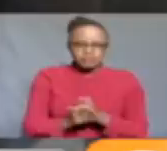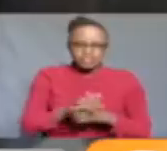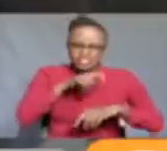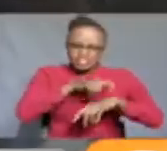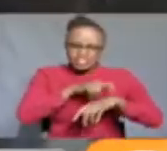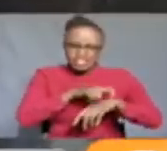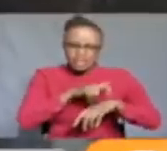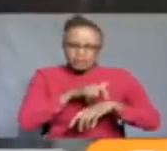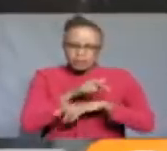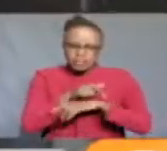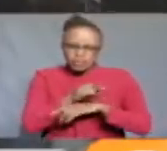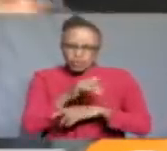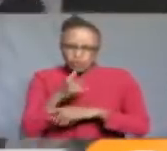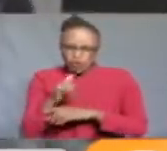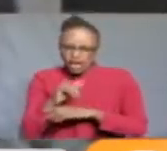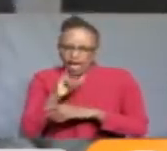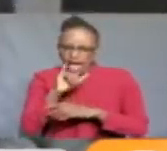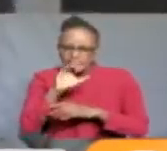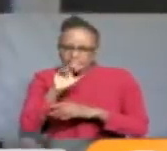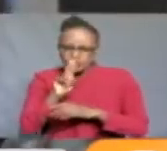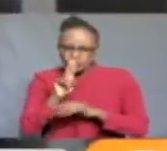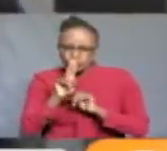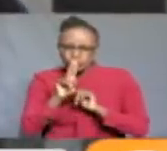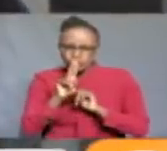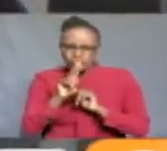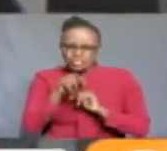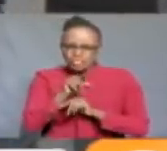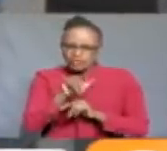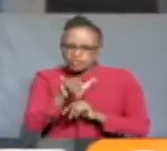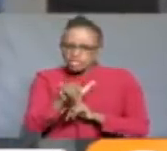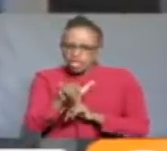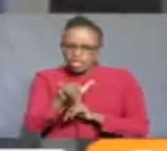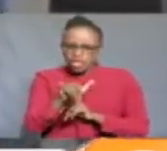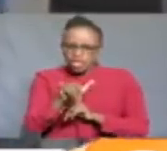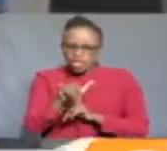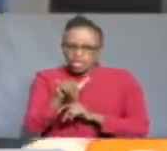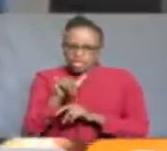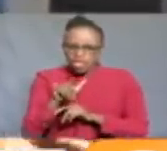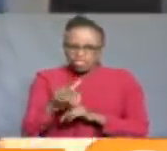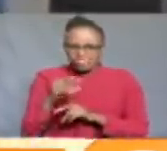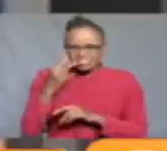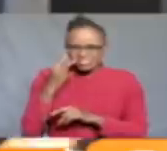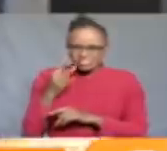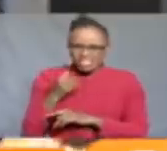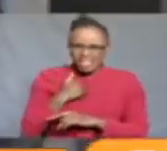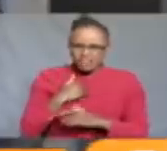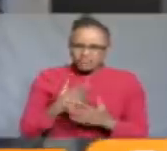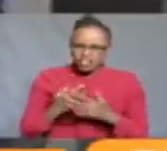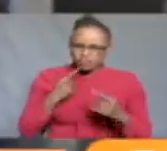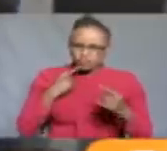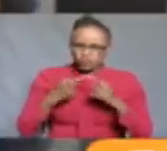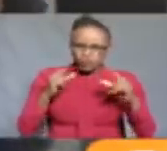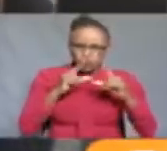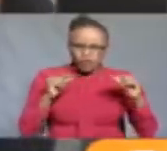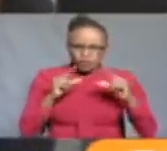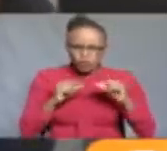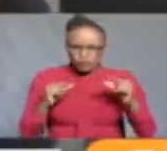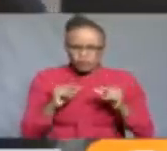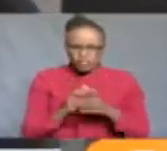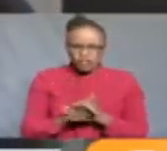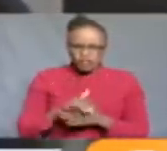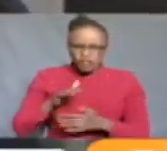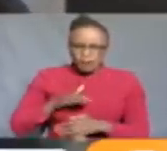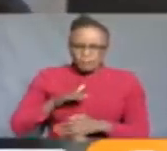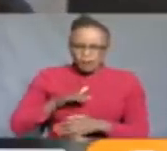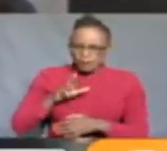sick, like I tell you, in ICU. He said to have spoken some words that brought Mama